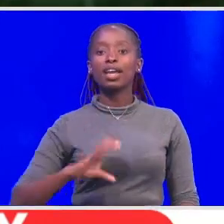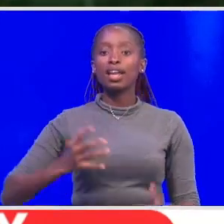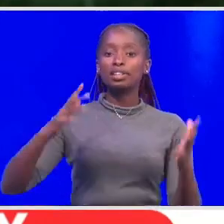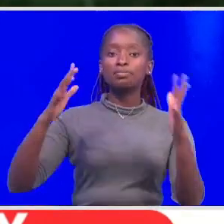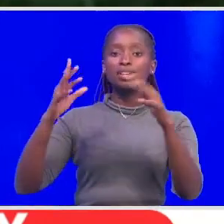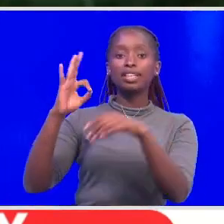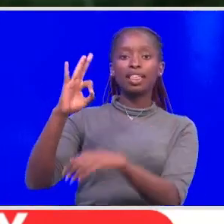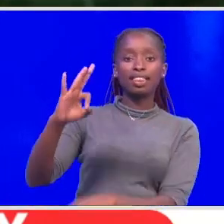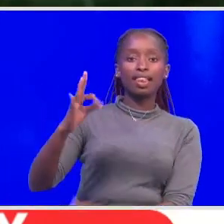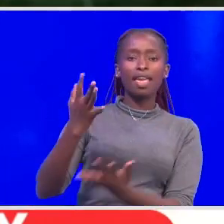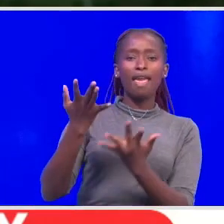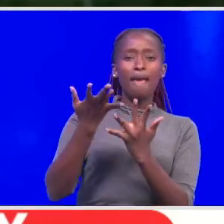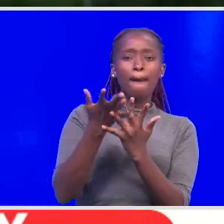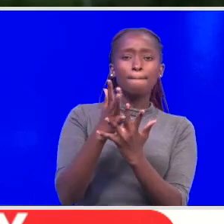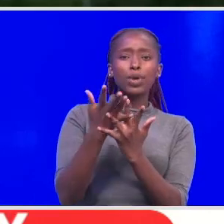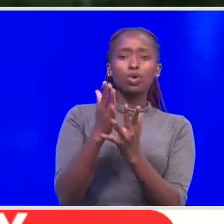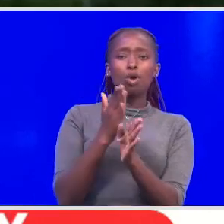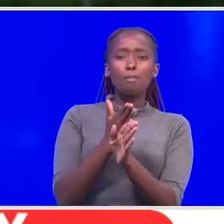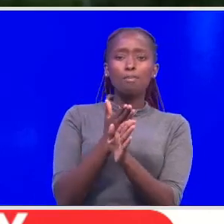katikati.